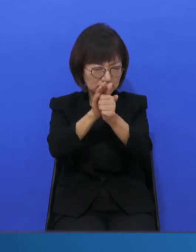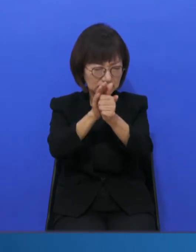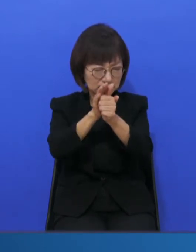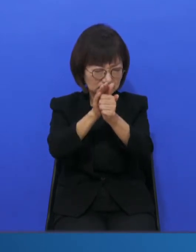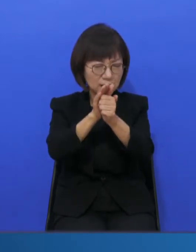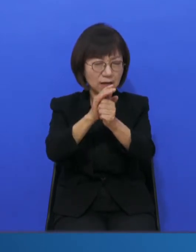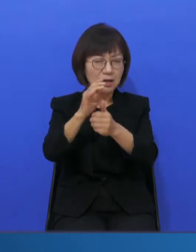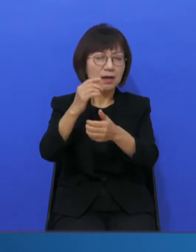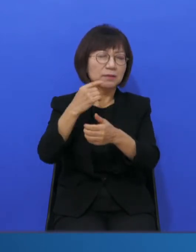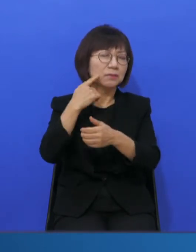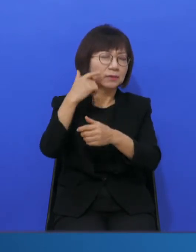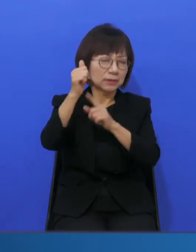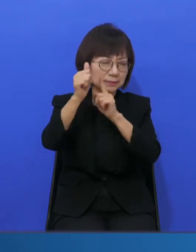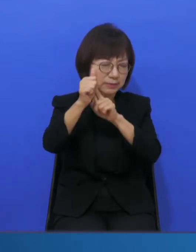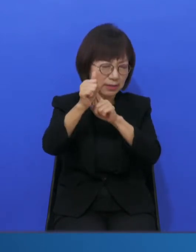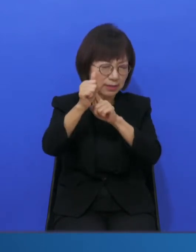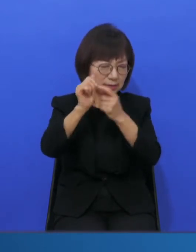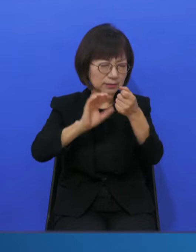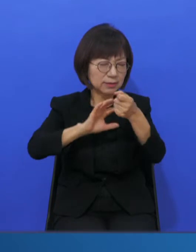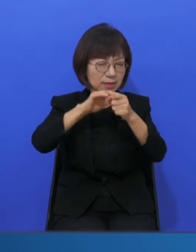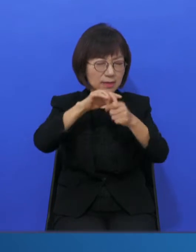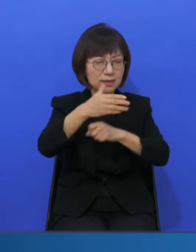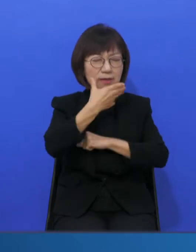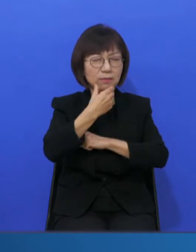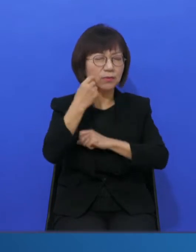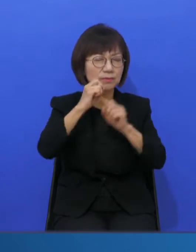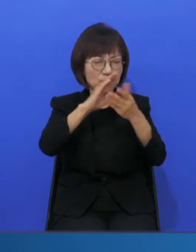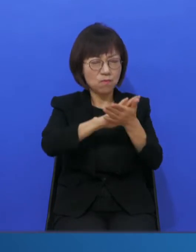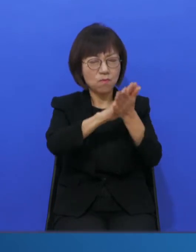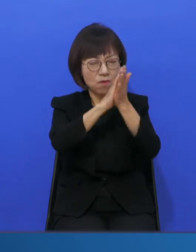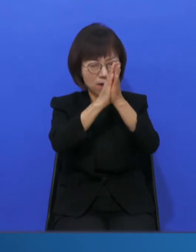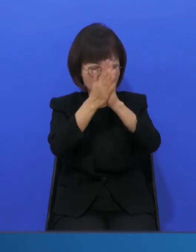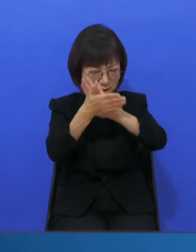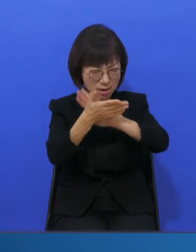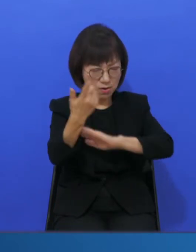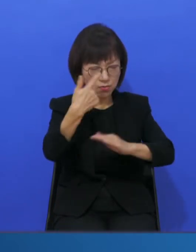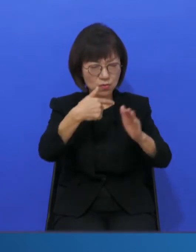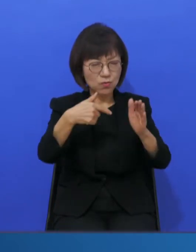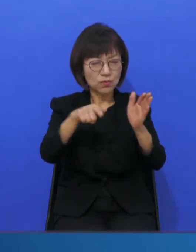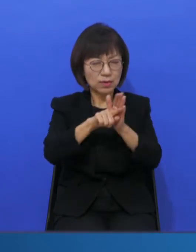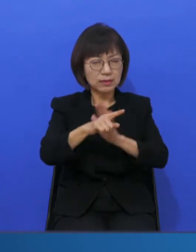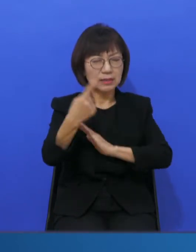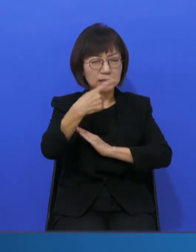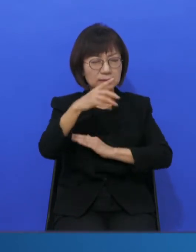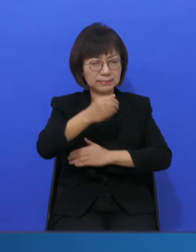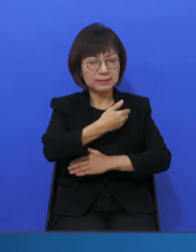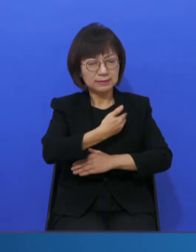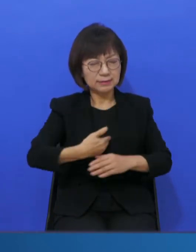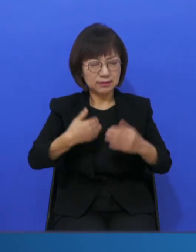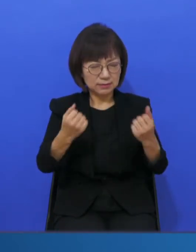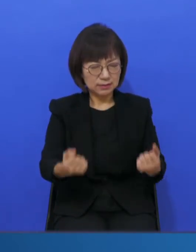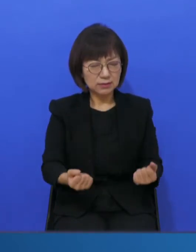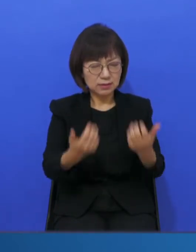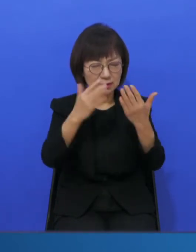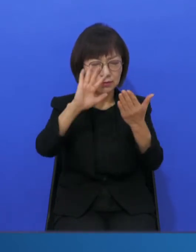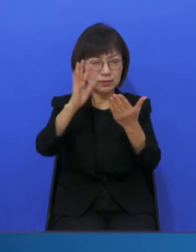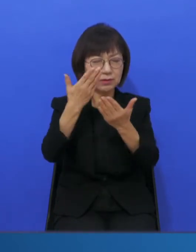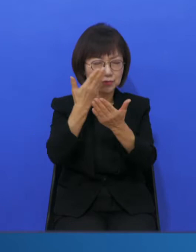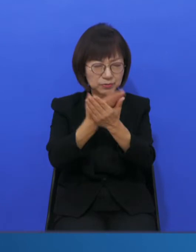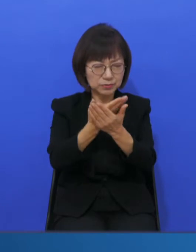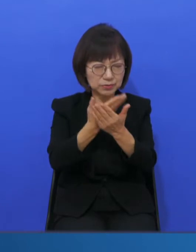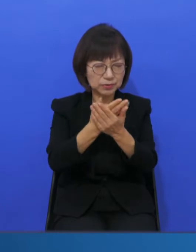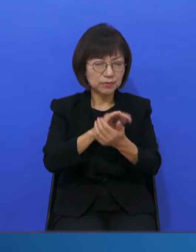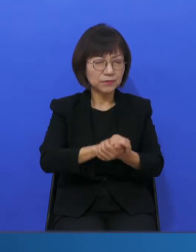million disciples of world evangelization arise through the servant of the Lord whom only proclaimed the gospel for the last 30 years.